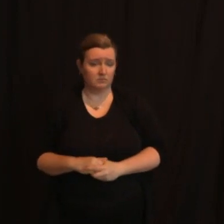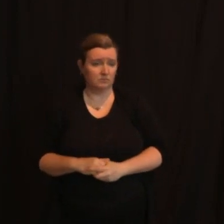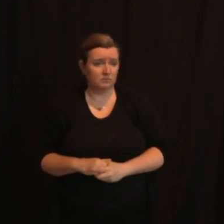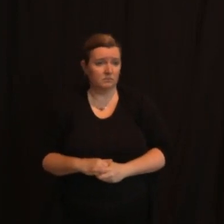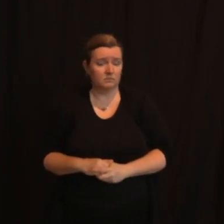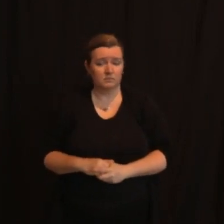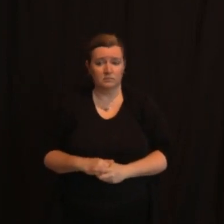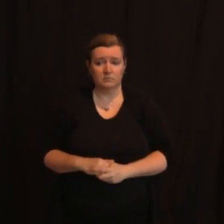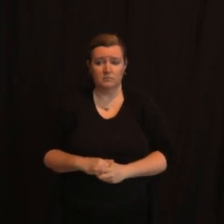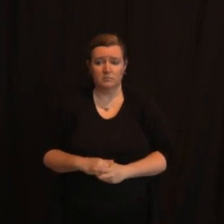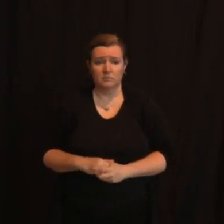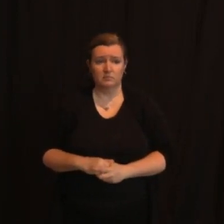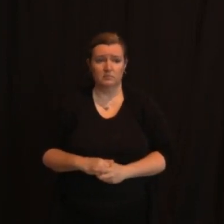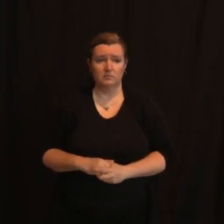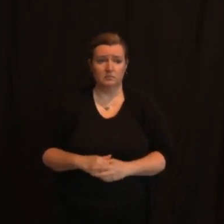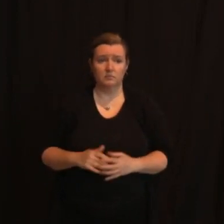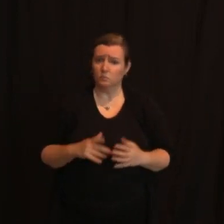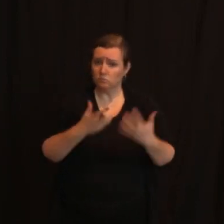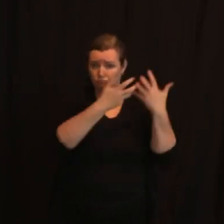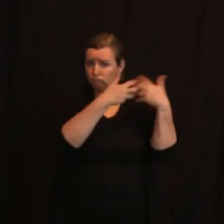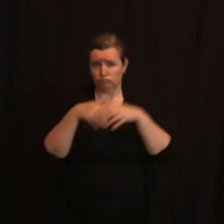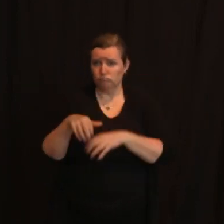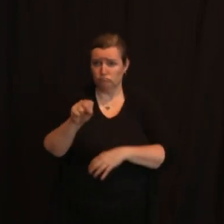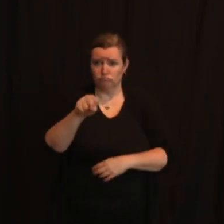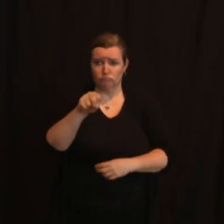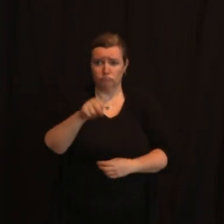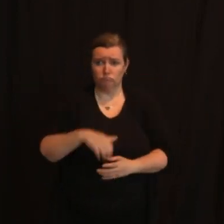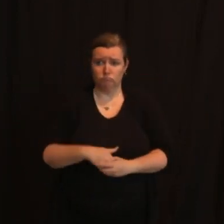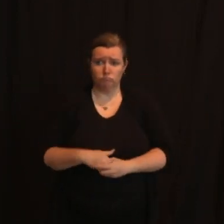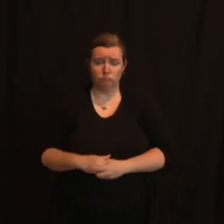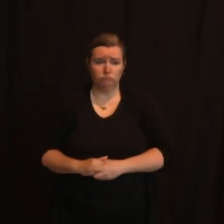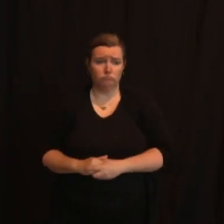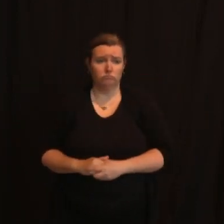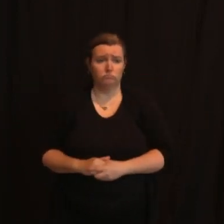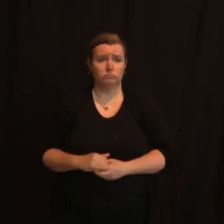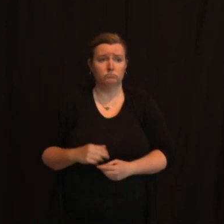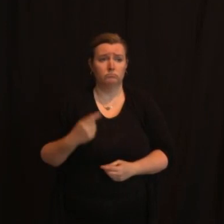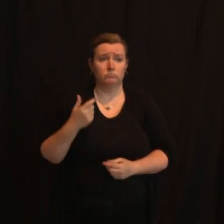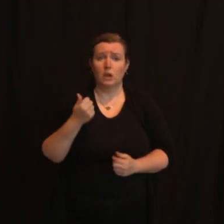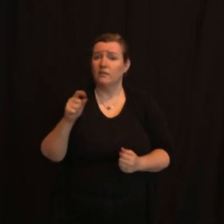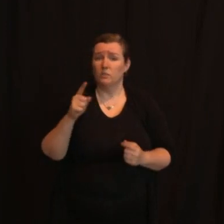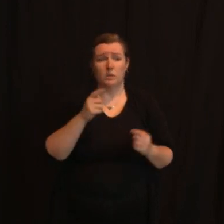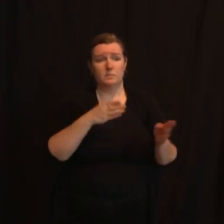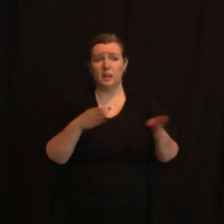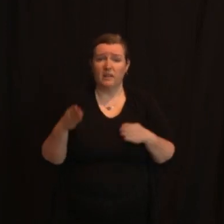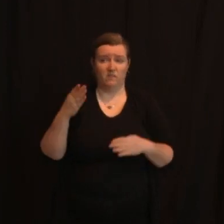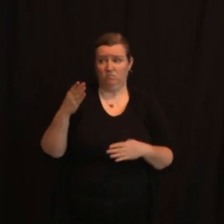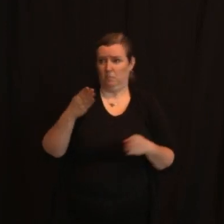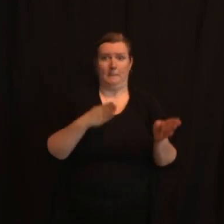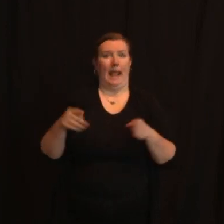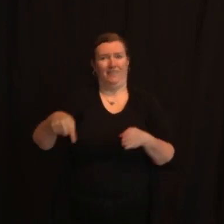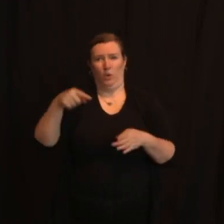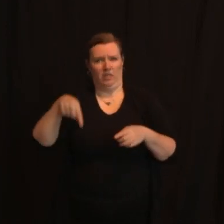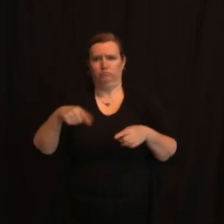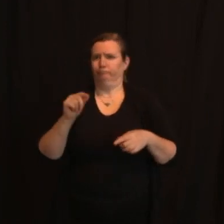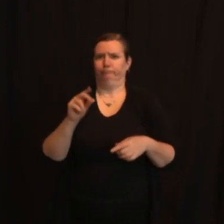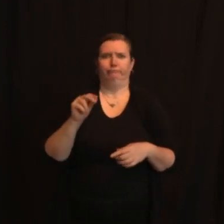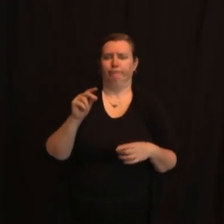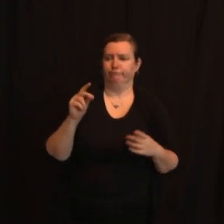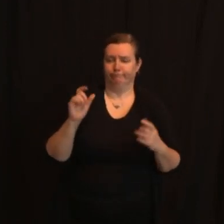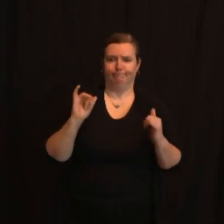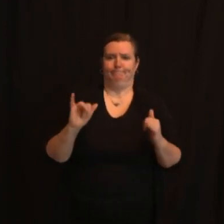was in place. I don't think anyone prepared us for the transmissibility